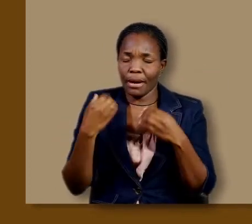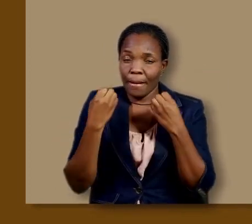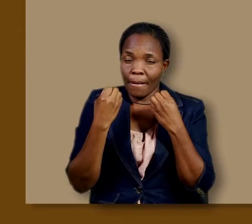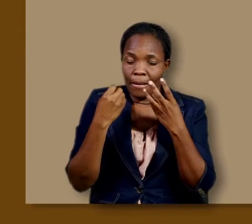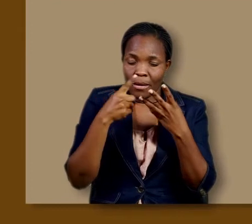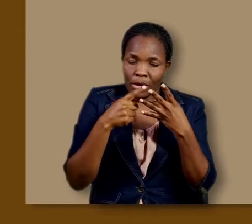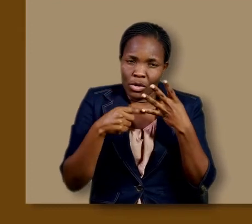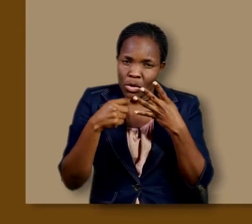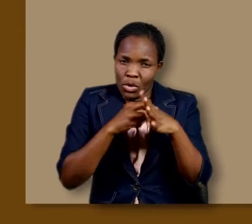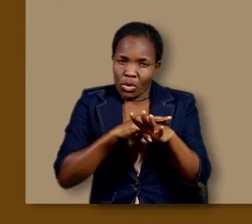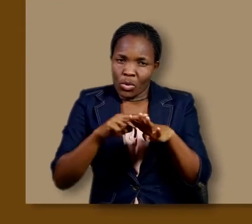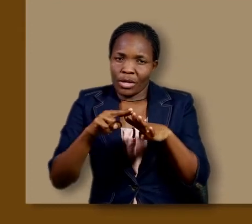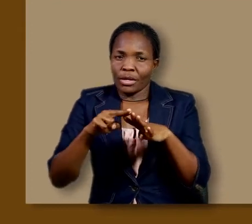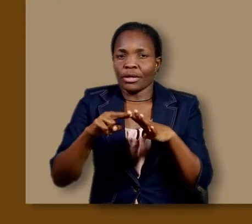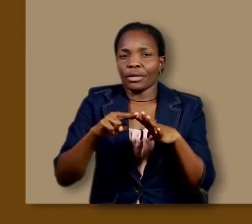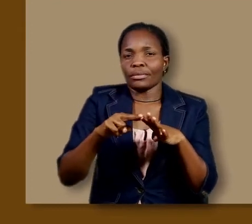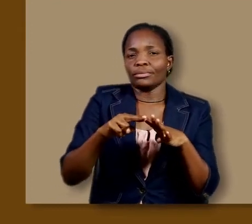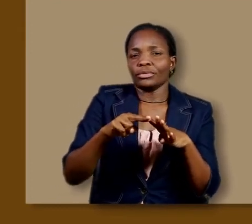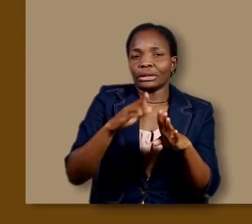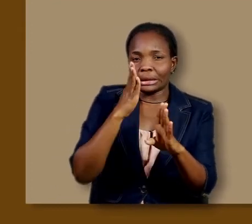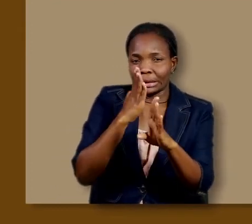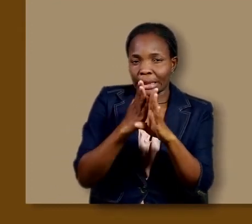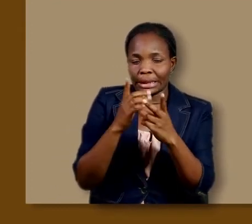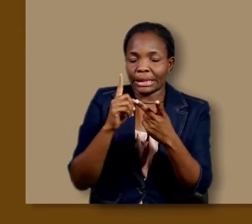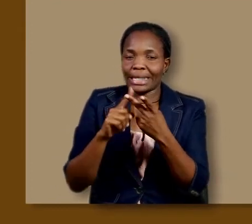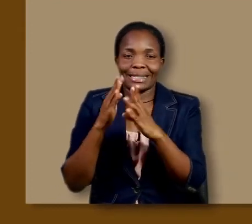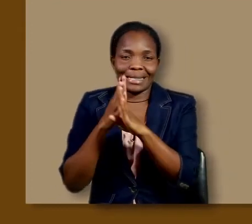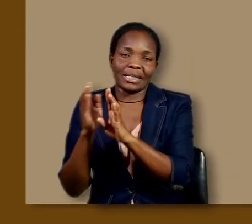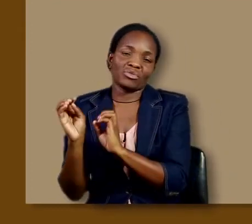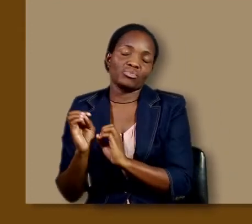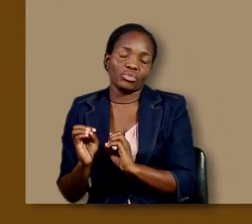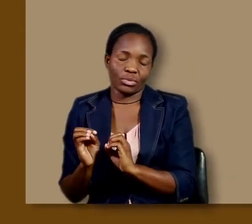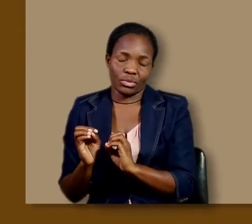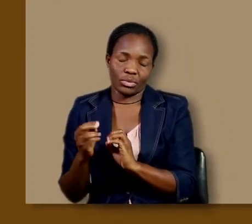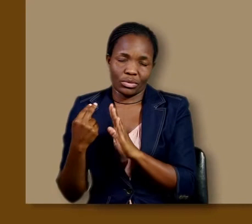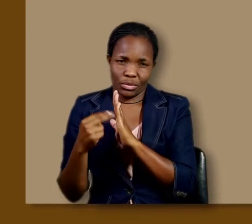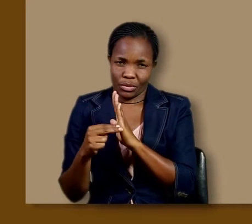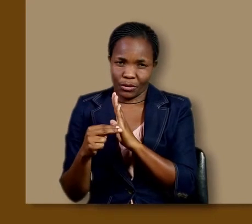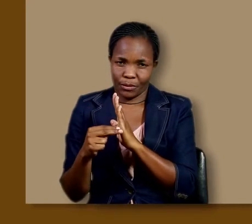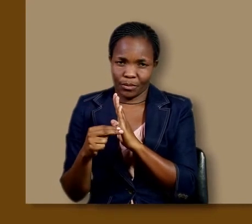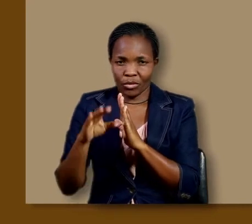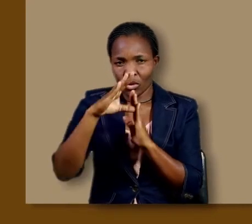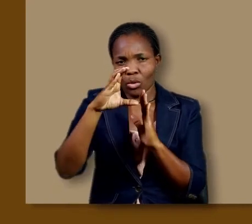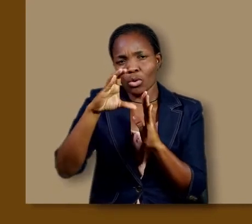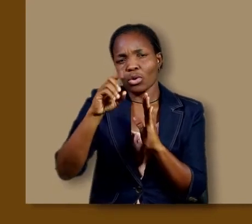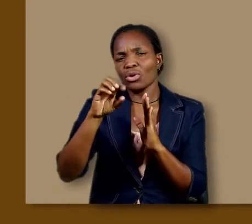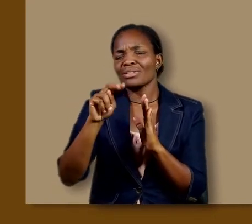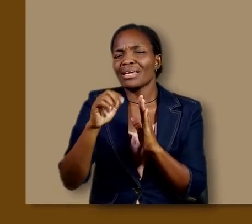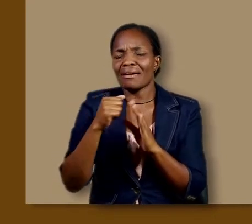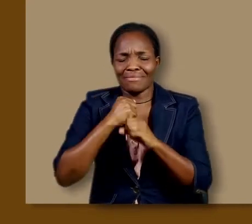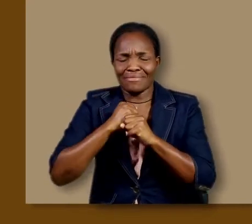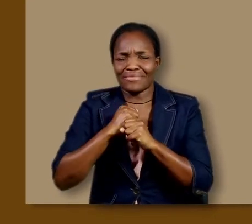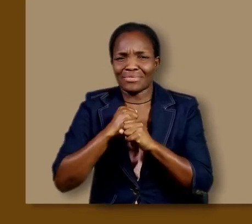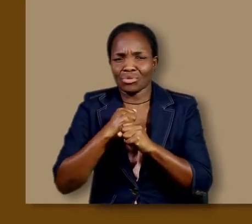rule. Colonial experience strongly influenced the development of political systems in Africa.